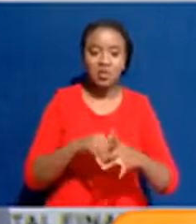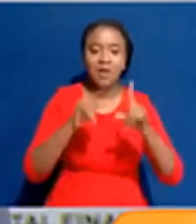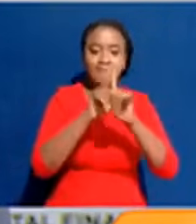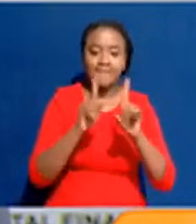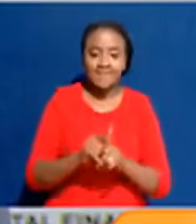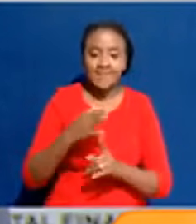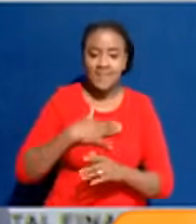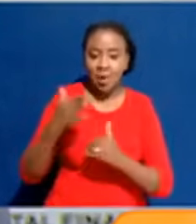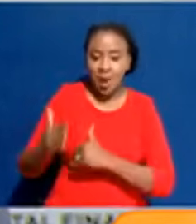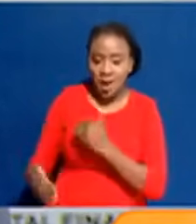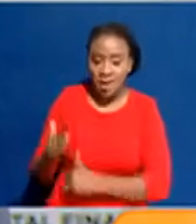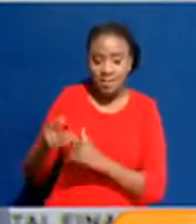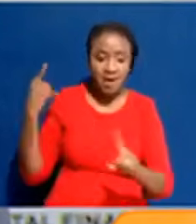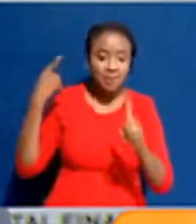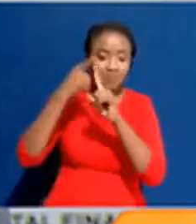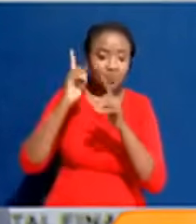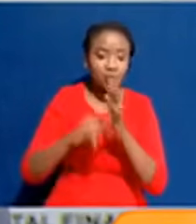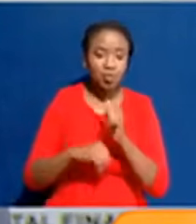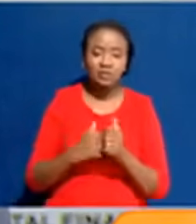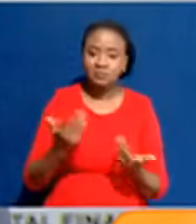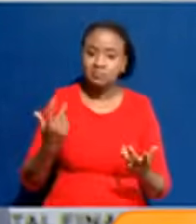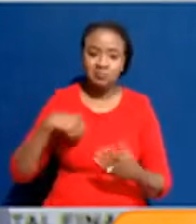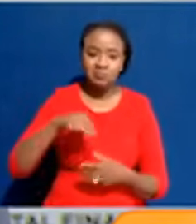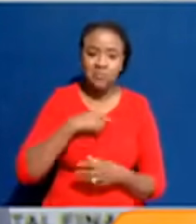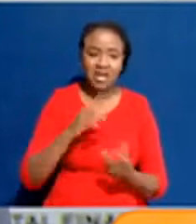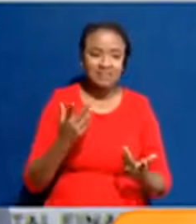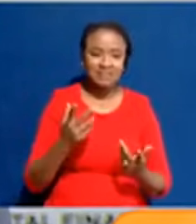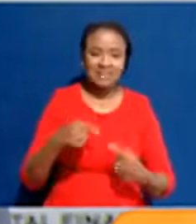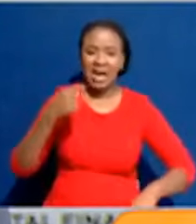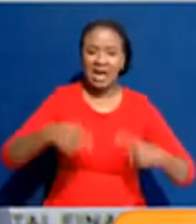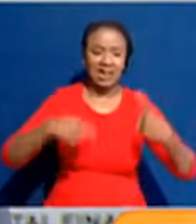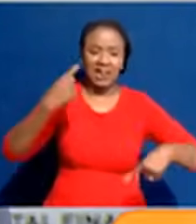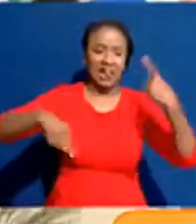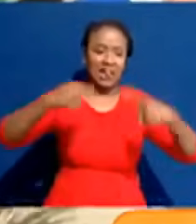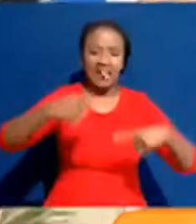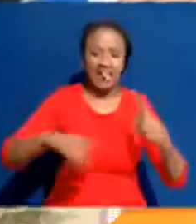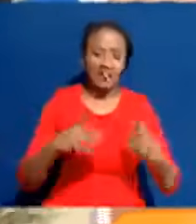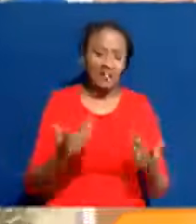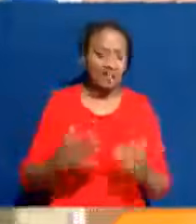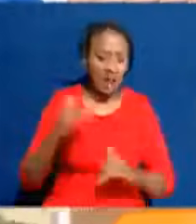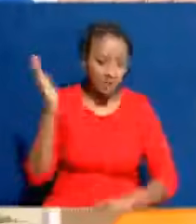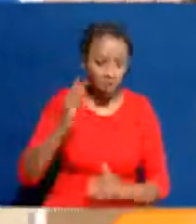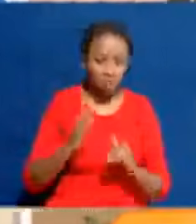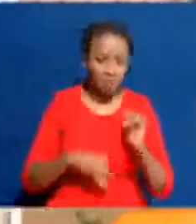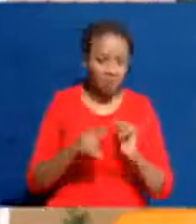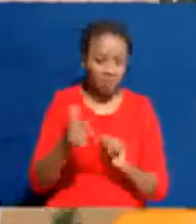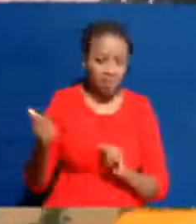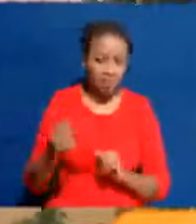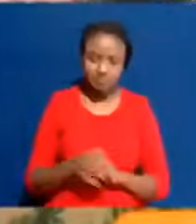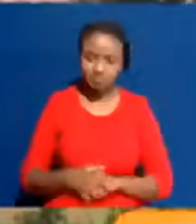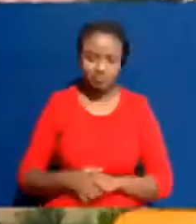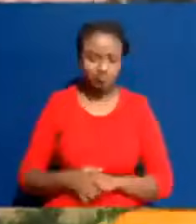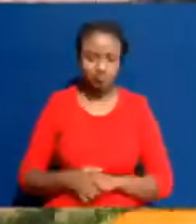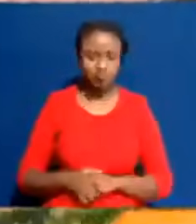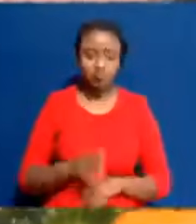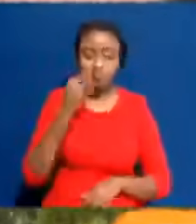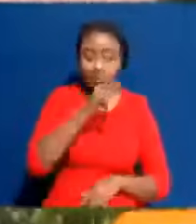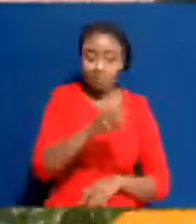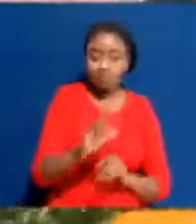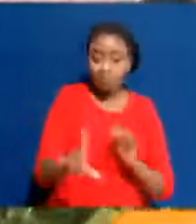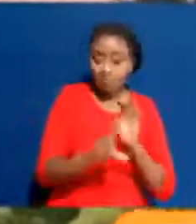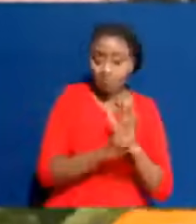our neighbors, so that we do not become very uncompetitive compared to our neighbors. According to Courier, the law applies to all